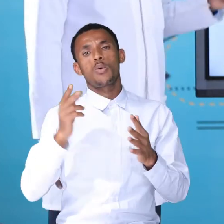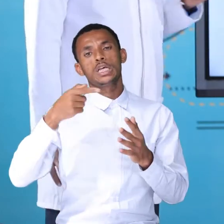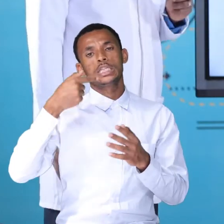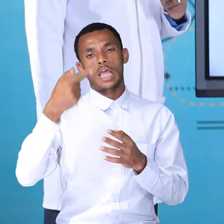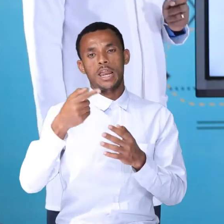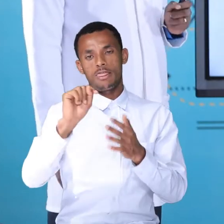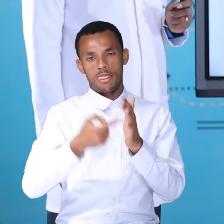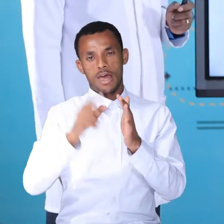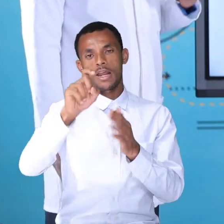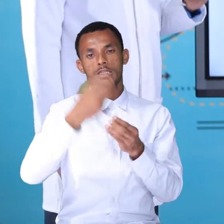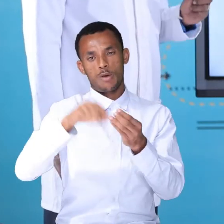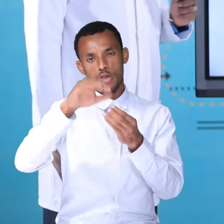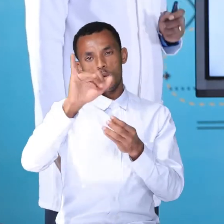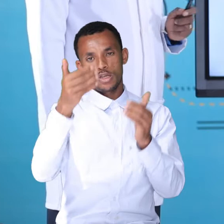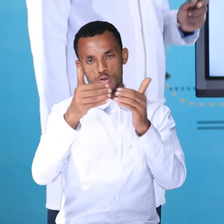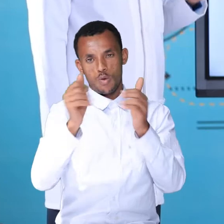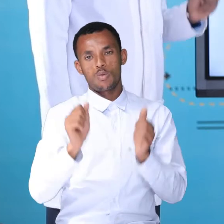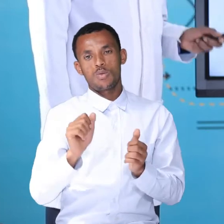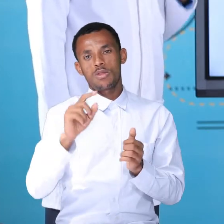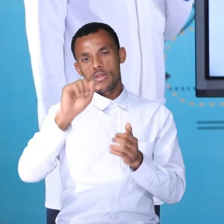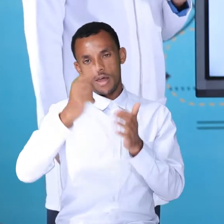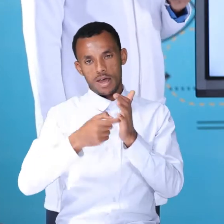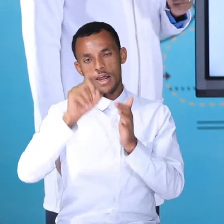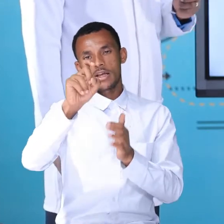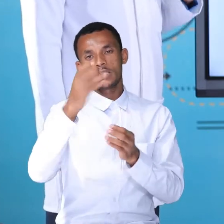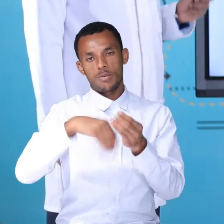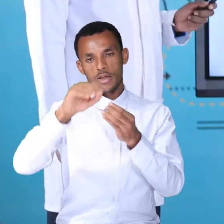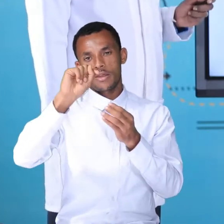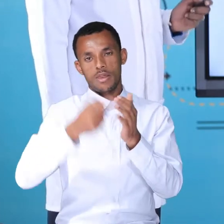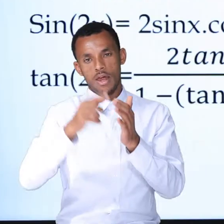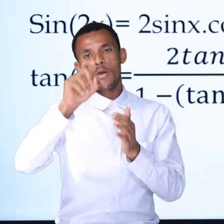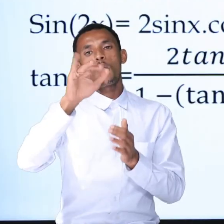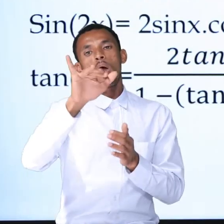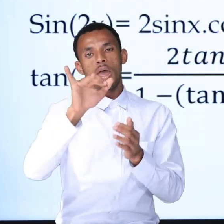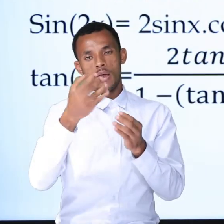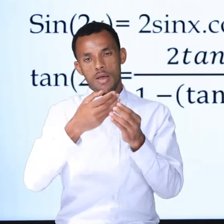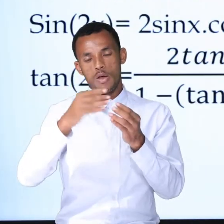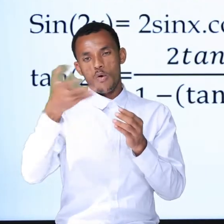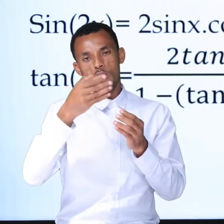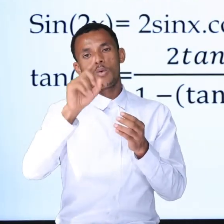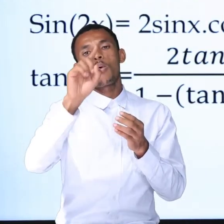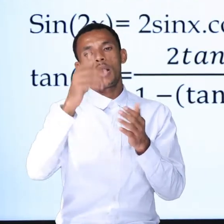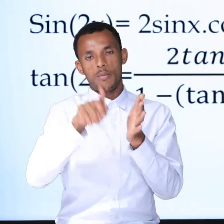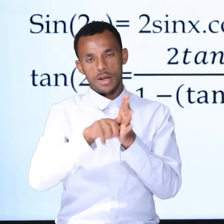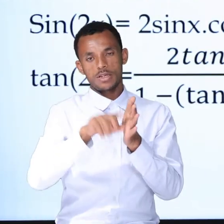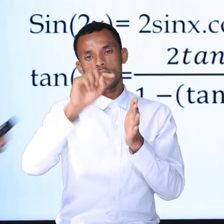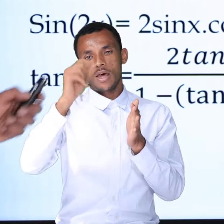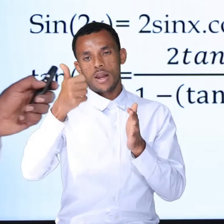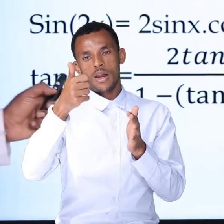that tan x plus y is equal to tan x plus tan y over 1 minus tan x times tan